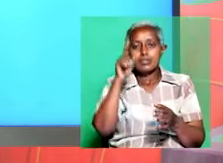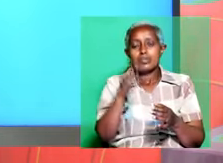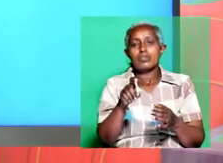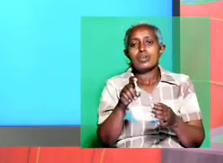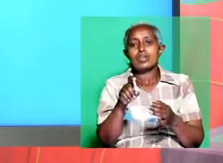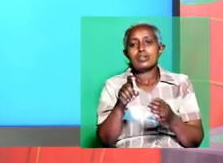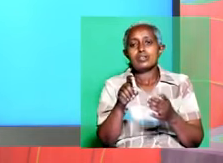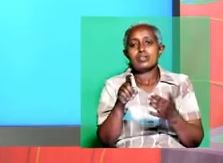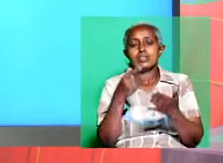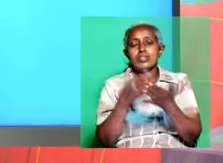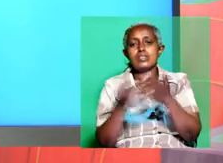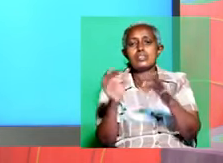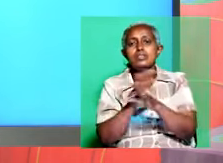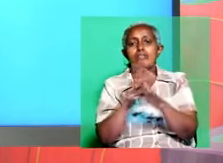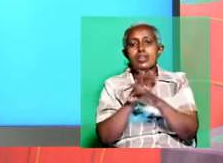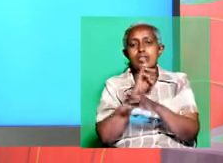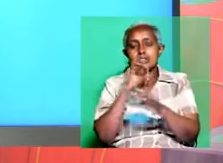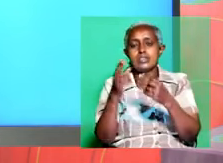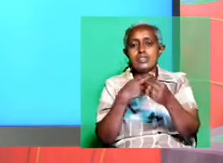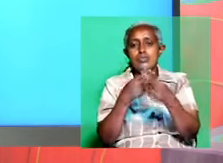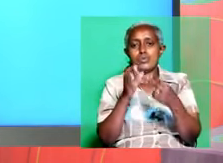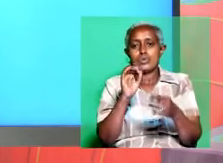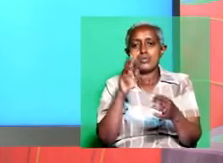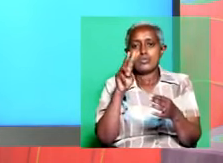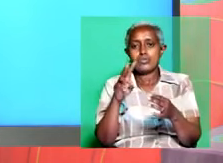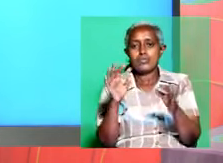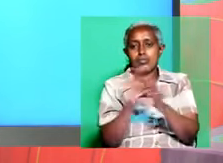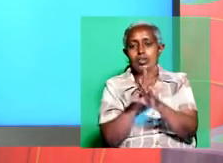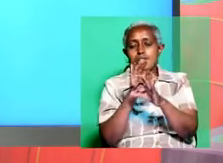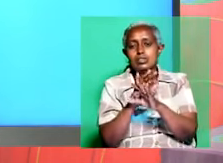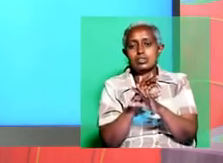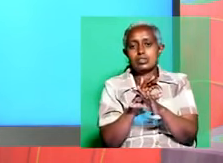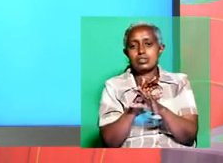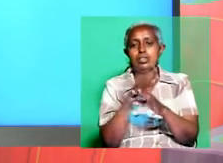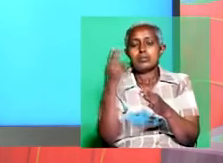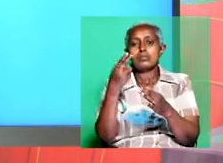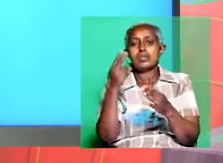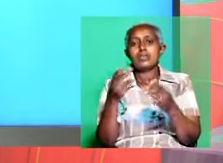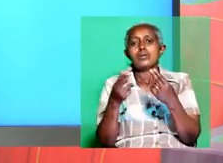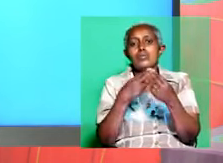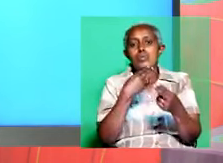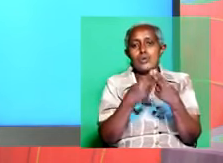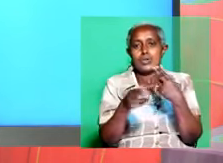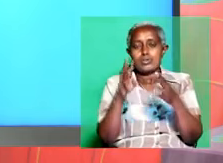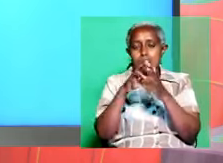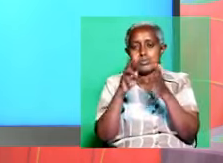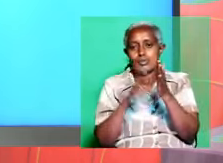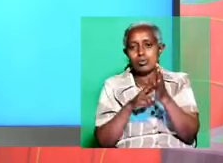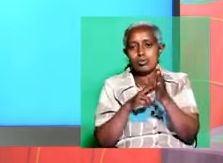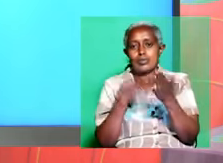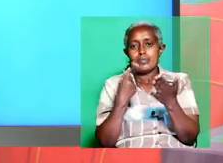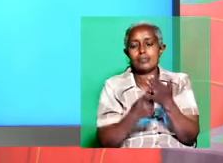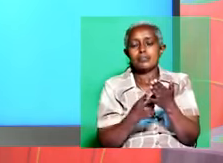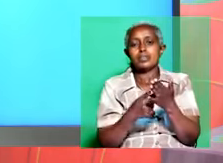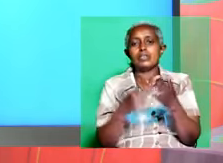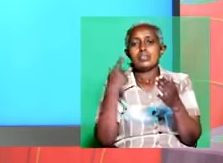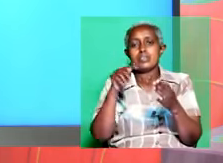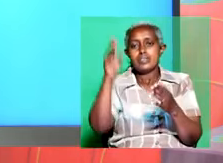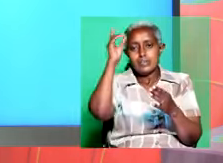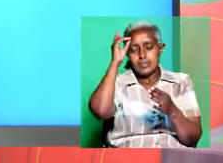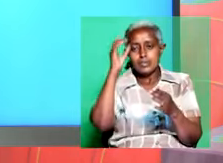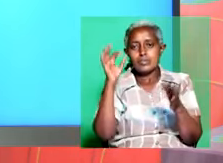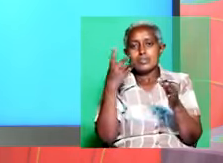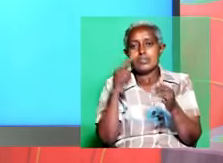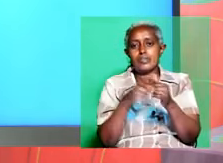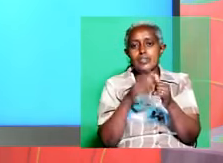x, this function is a product of two functions, so applying product rule, we'll have this one, the derivative of the